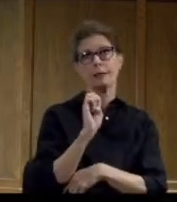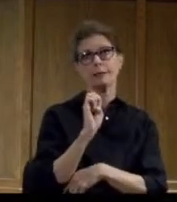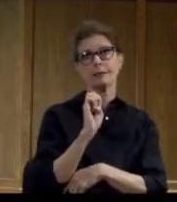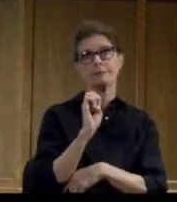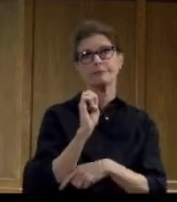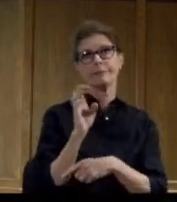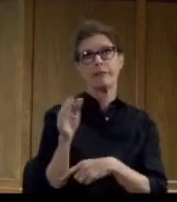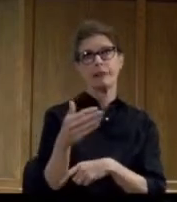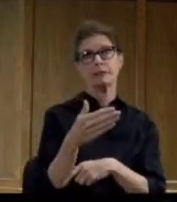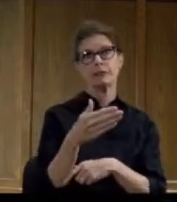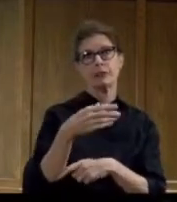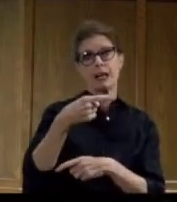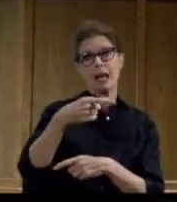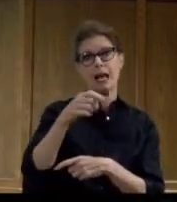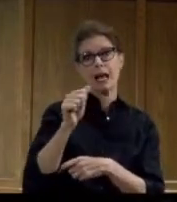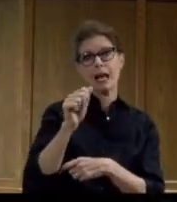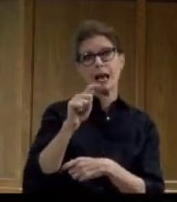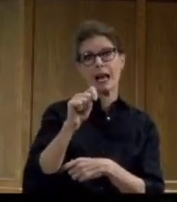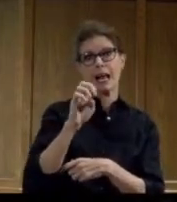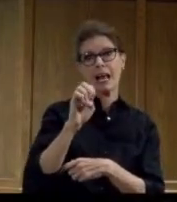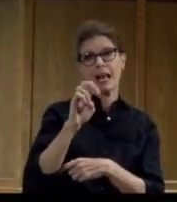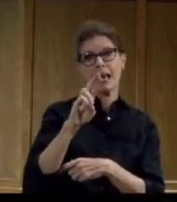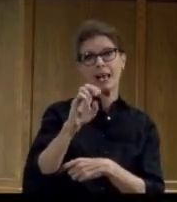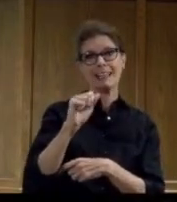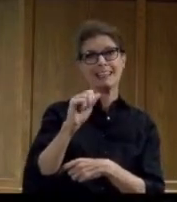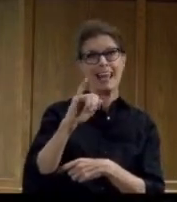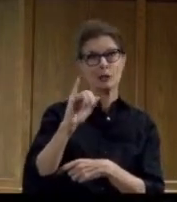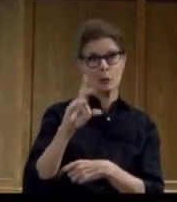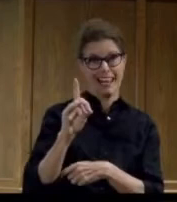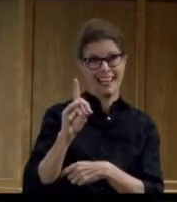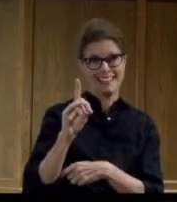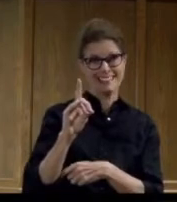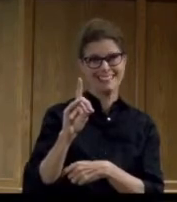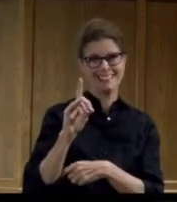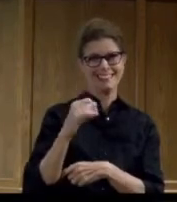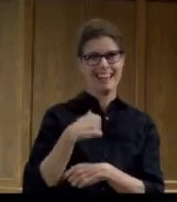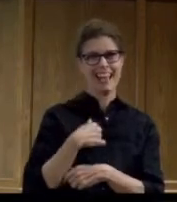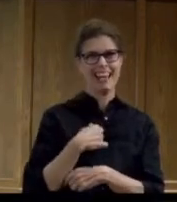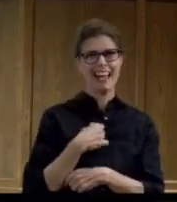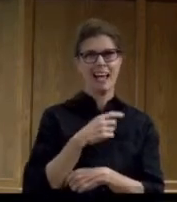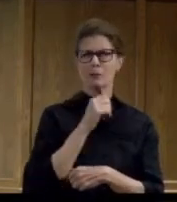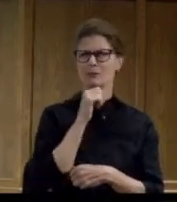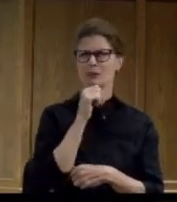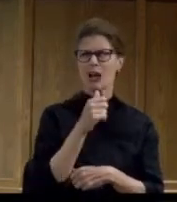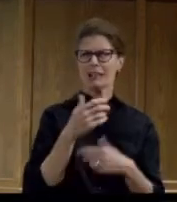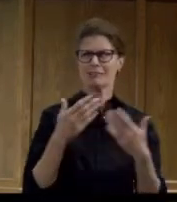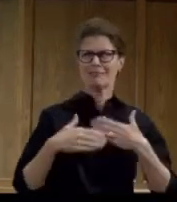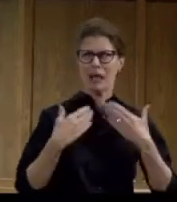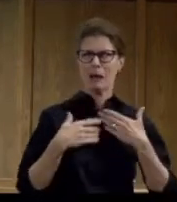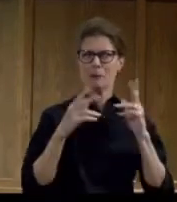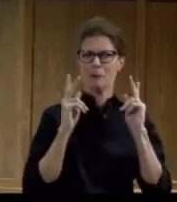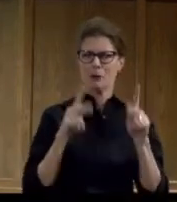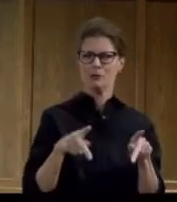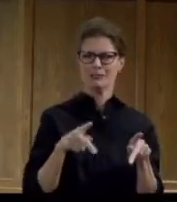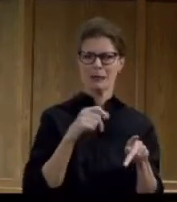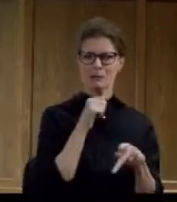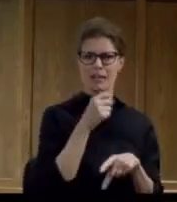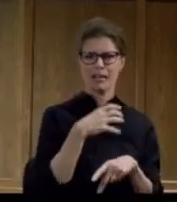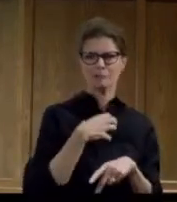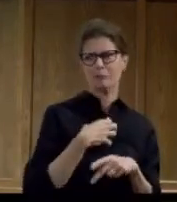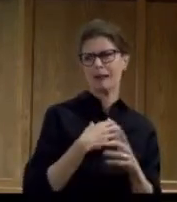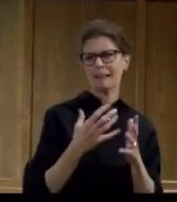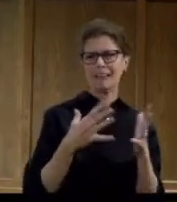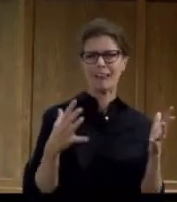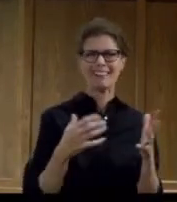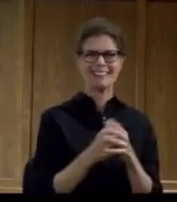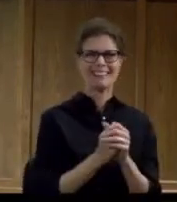Gatorade. And if you do that several days in a row, you start to get really irritable. And that was me. I was not happy.